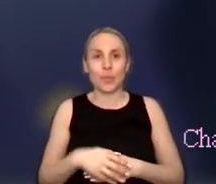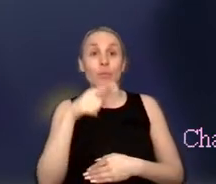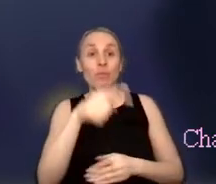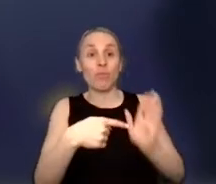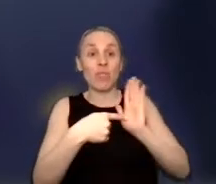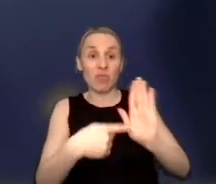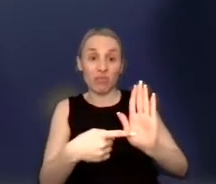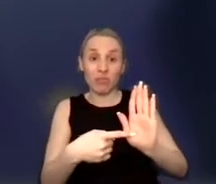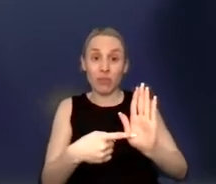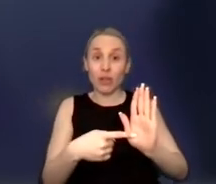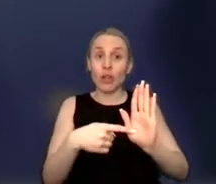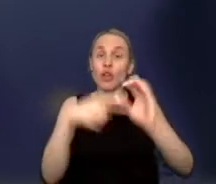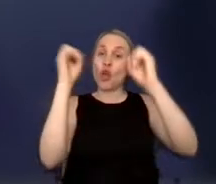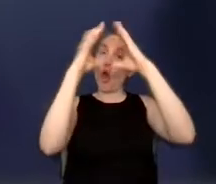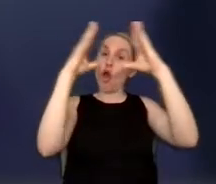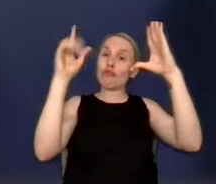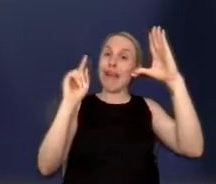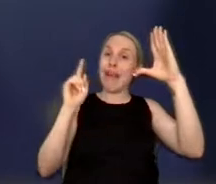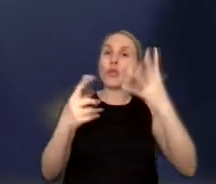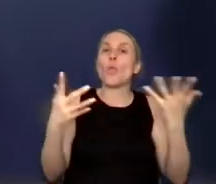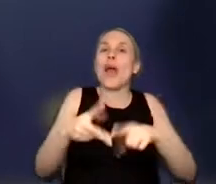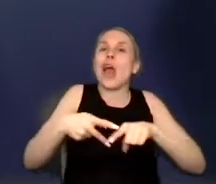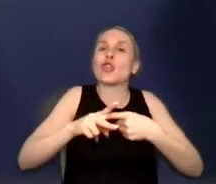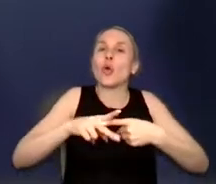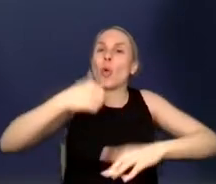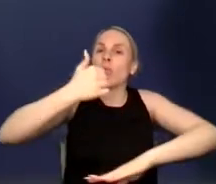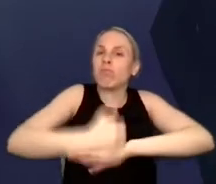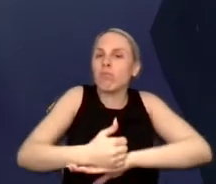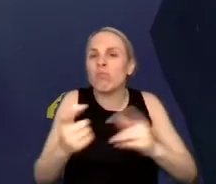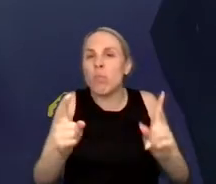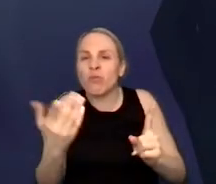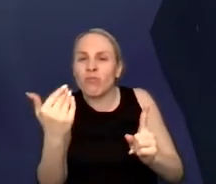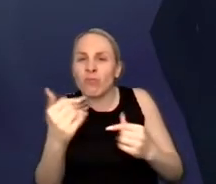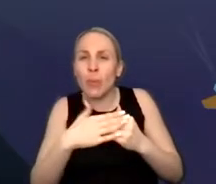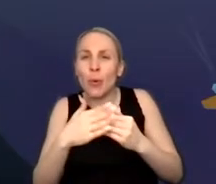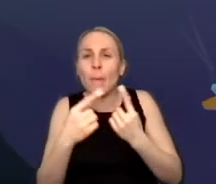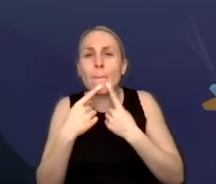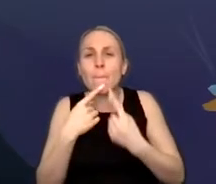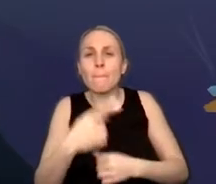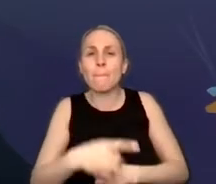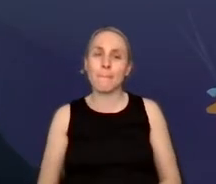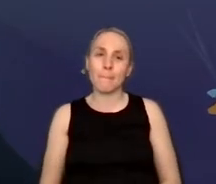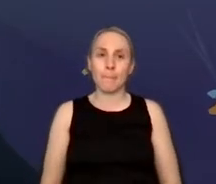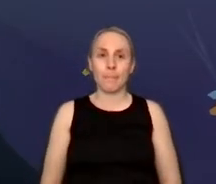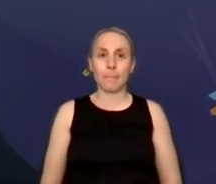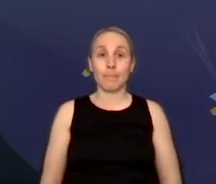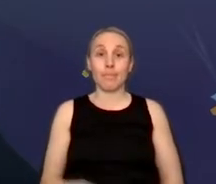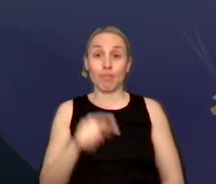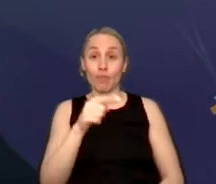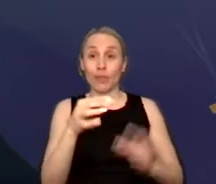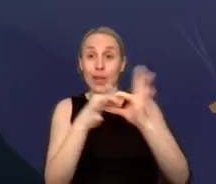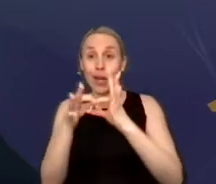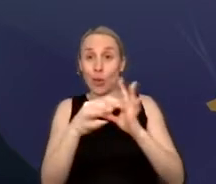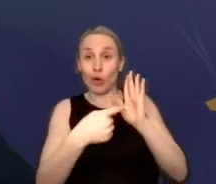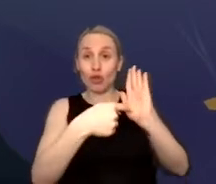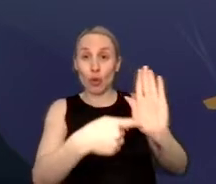Well, okay. You want to start with this network, possibly? Yeah, that's nice. So we wanted